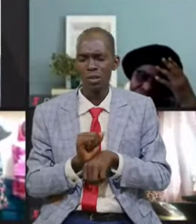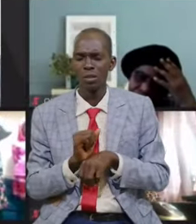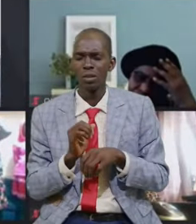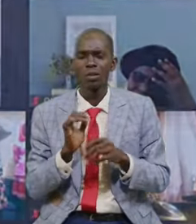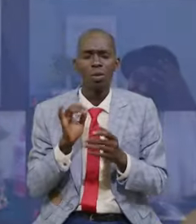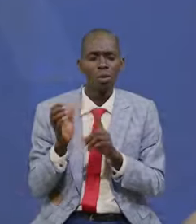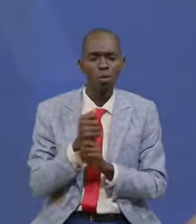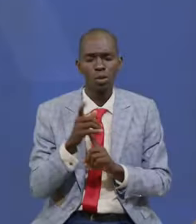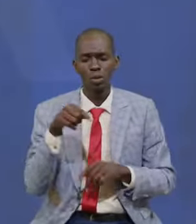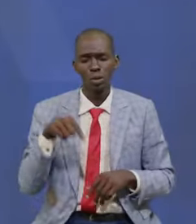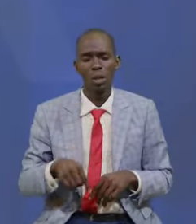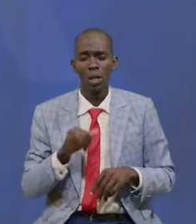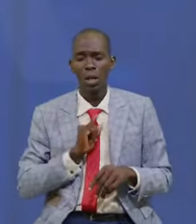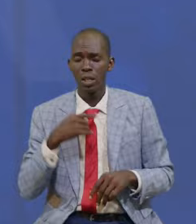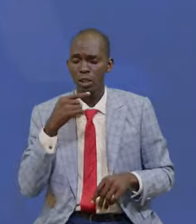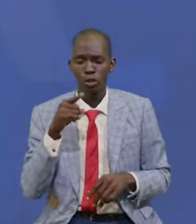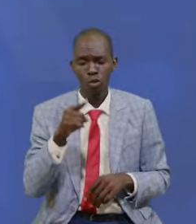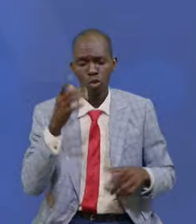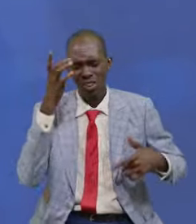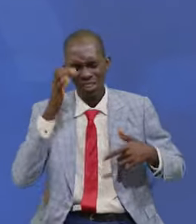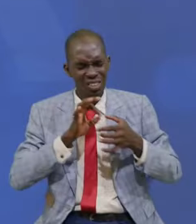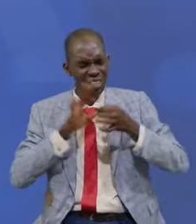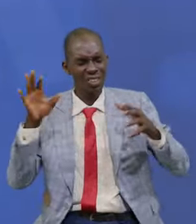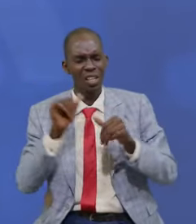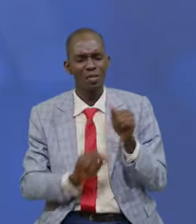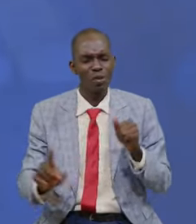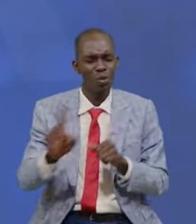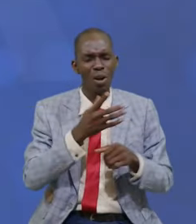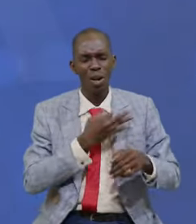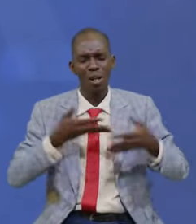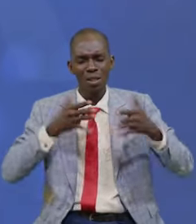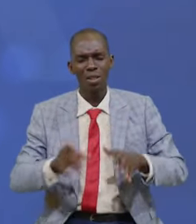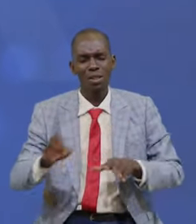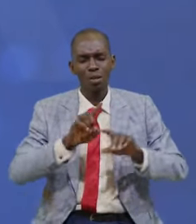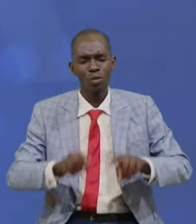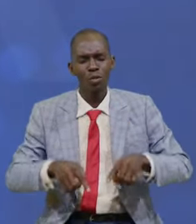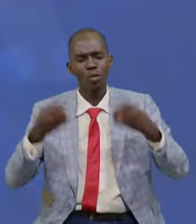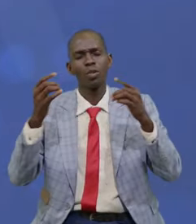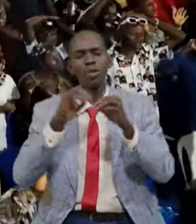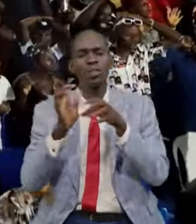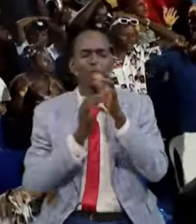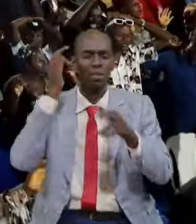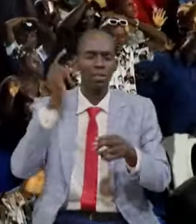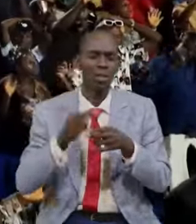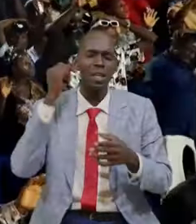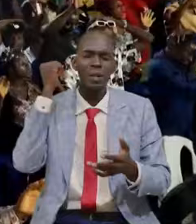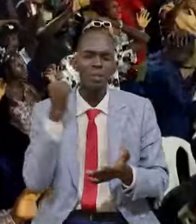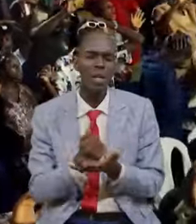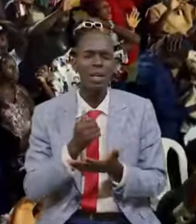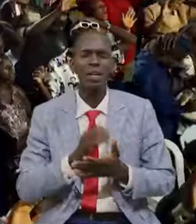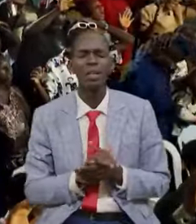you, disease, release everyone and let them go in Jesus' name.